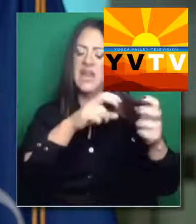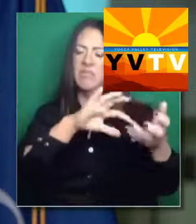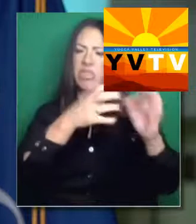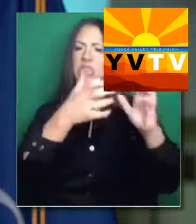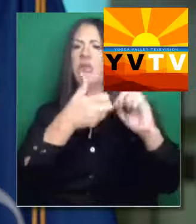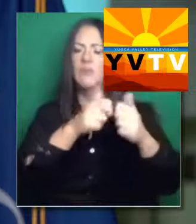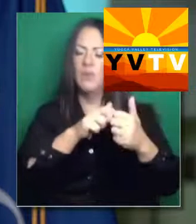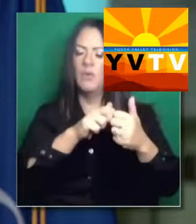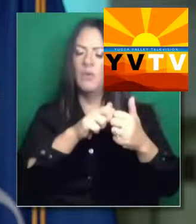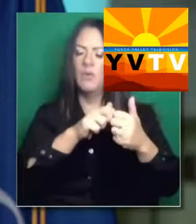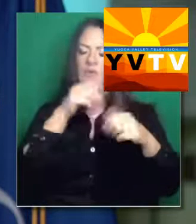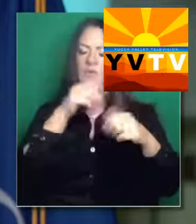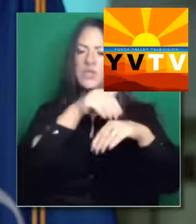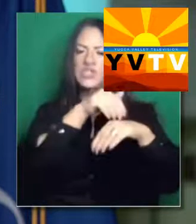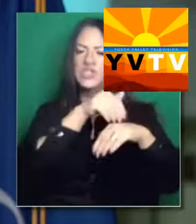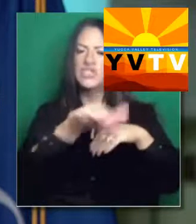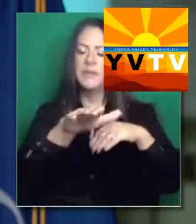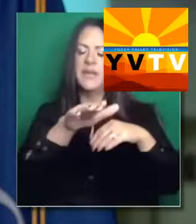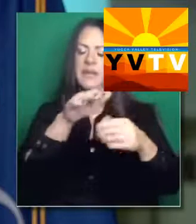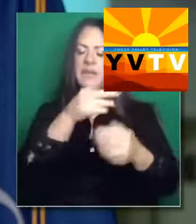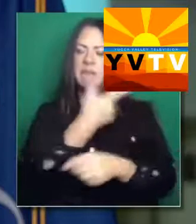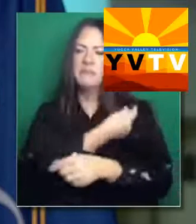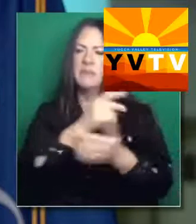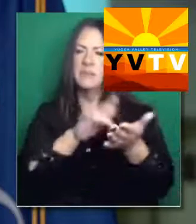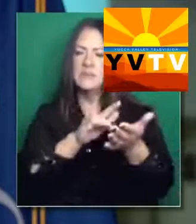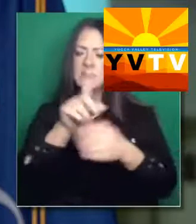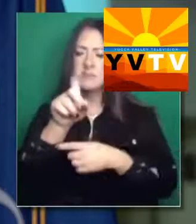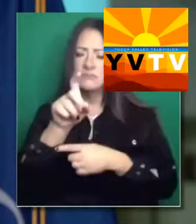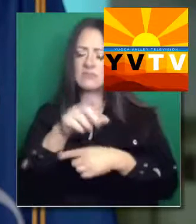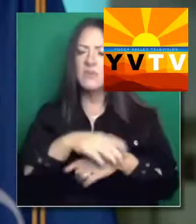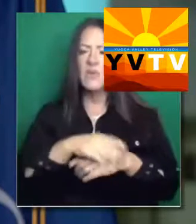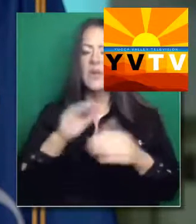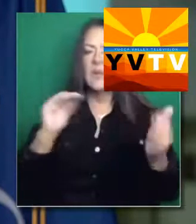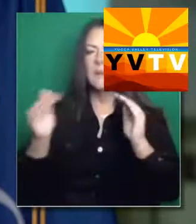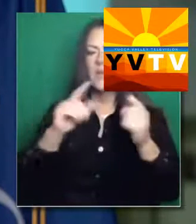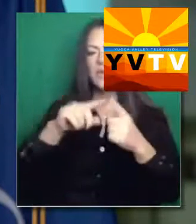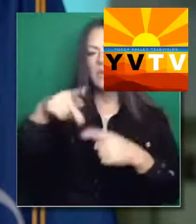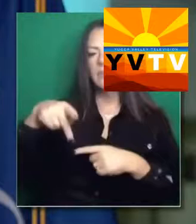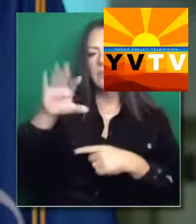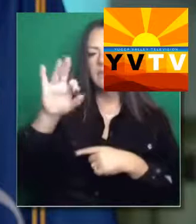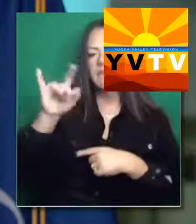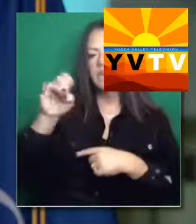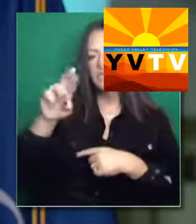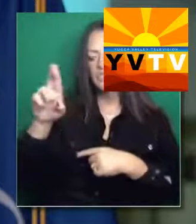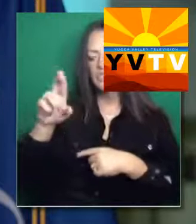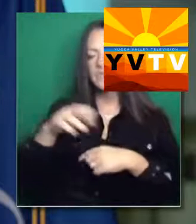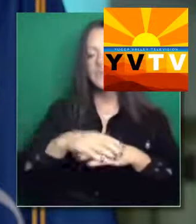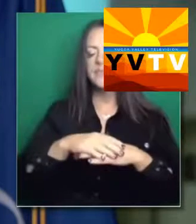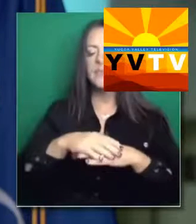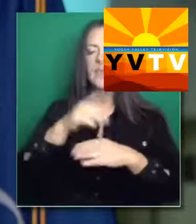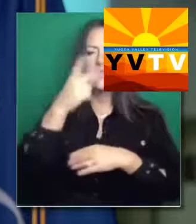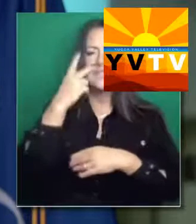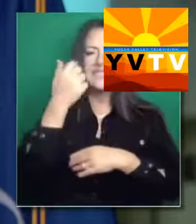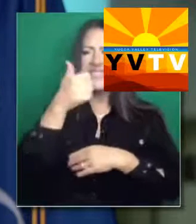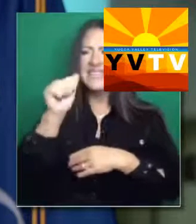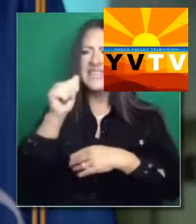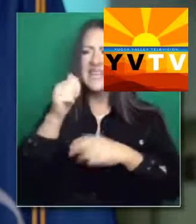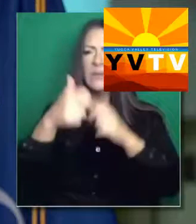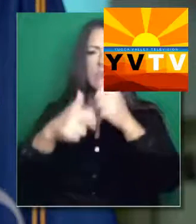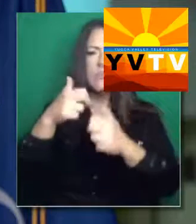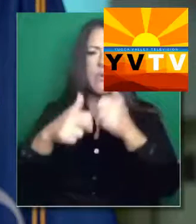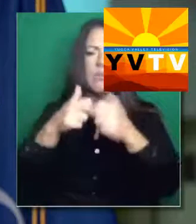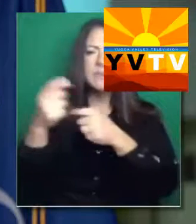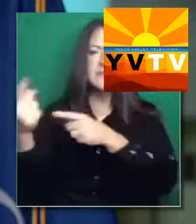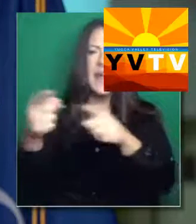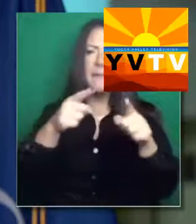then finally, I wanted to see just what you thought were the biggest roadblocks or obstacles out there to ramping up the testing